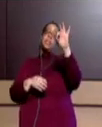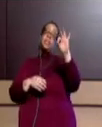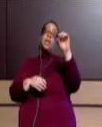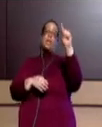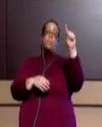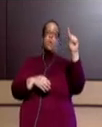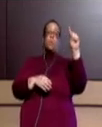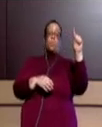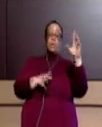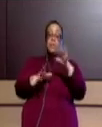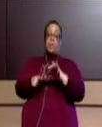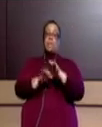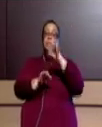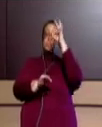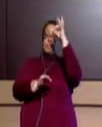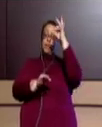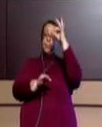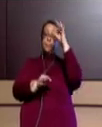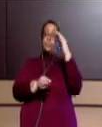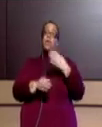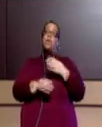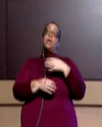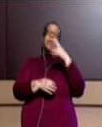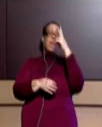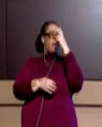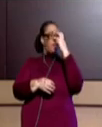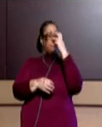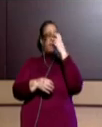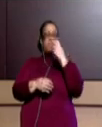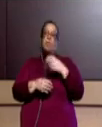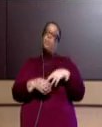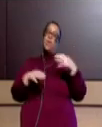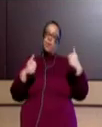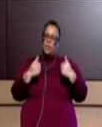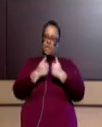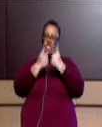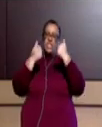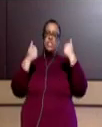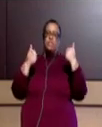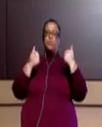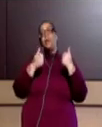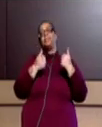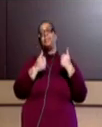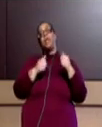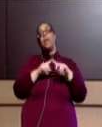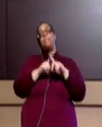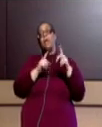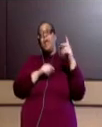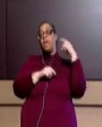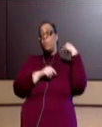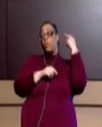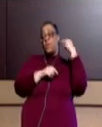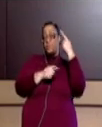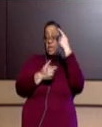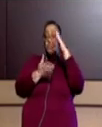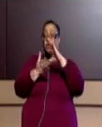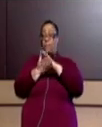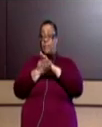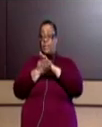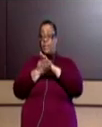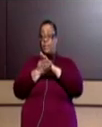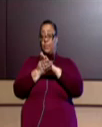the spirit. I don't believe that we are here by chance or by accident, but I am crazy enough to believe that our steps